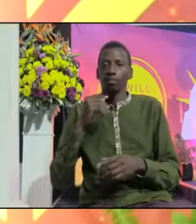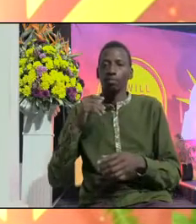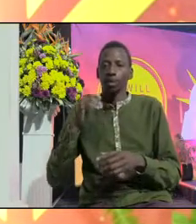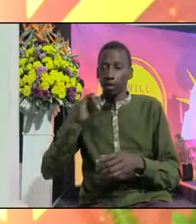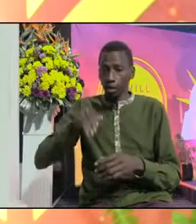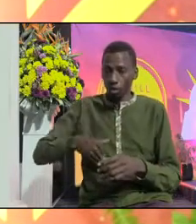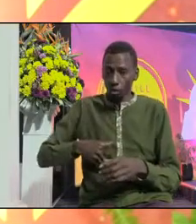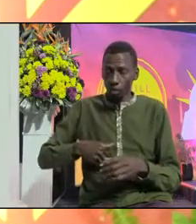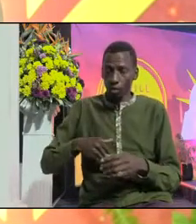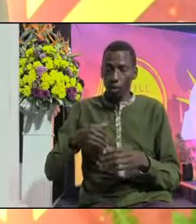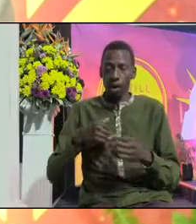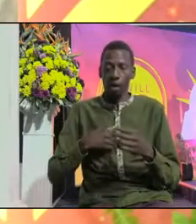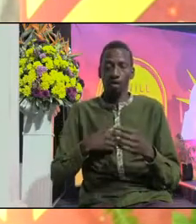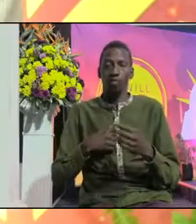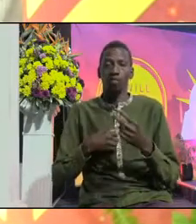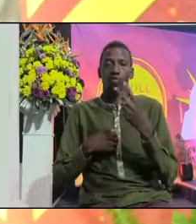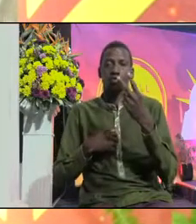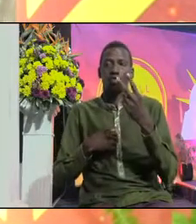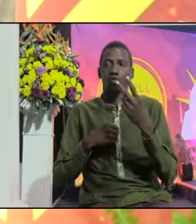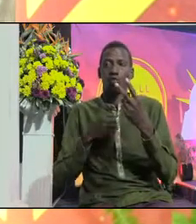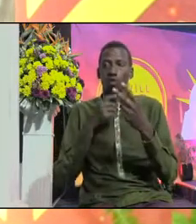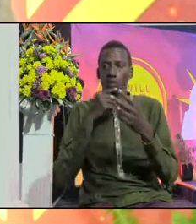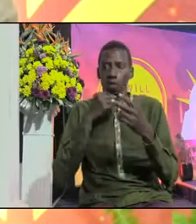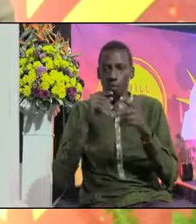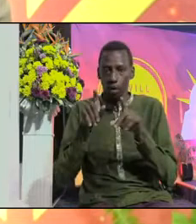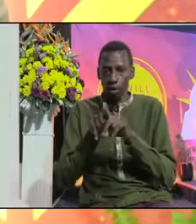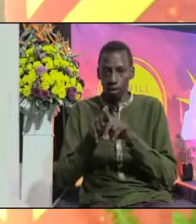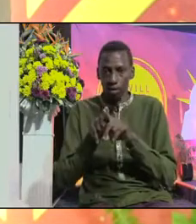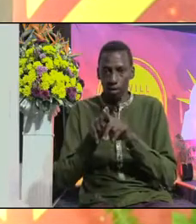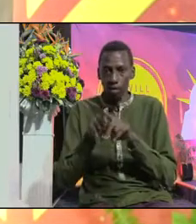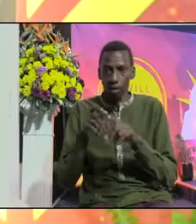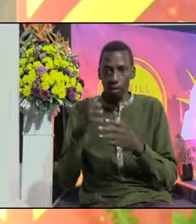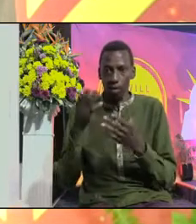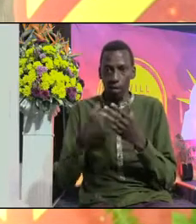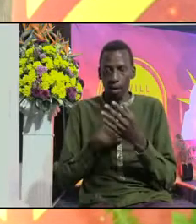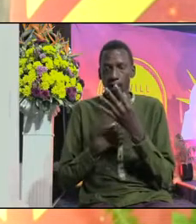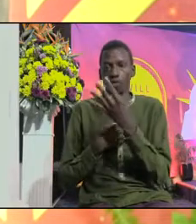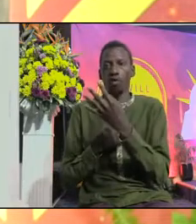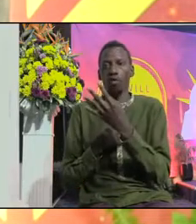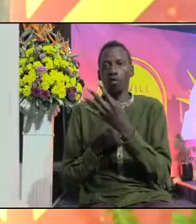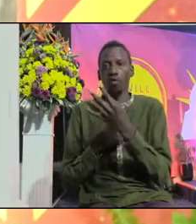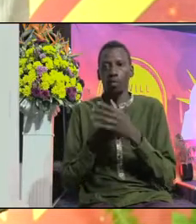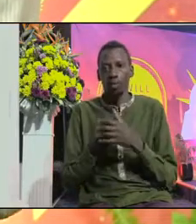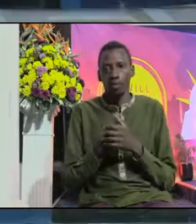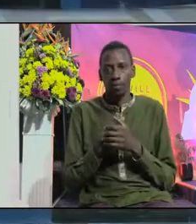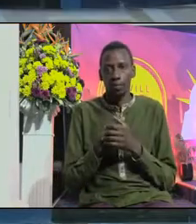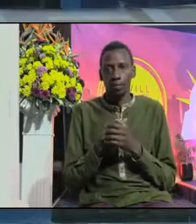had four women. How many did he have? He must have been African.